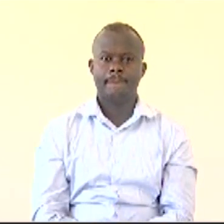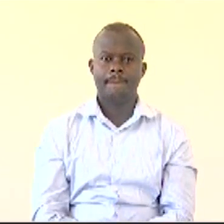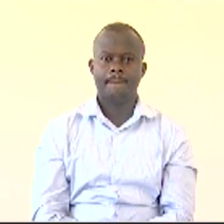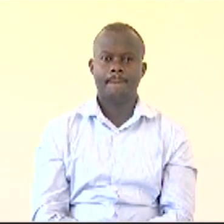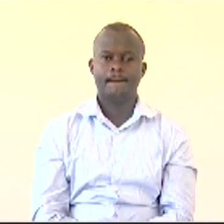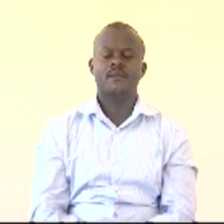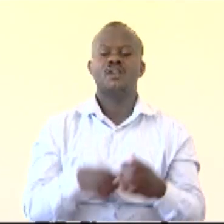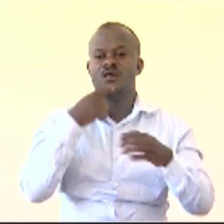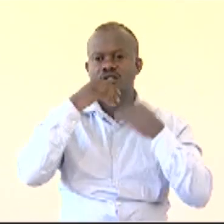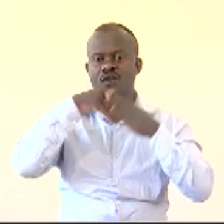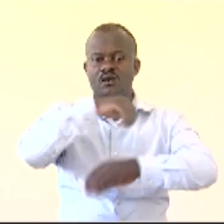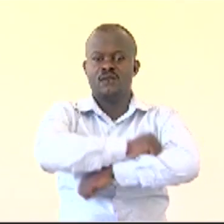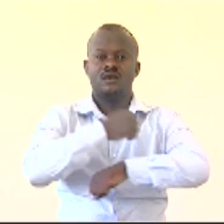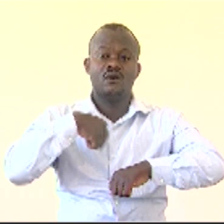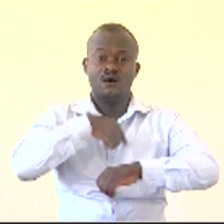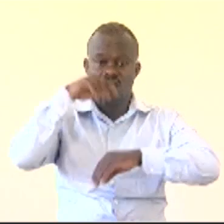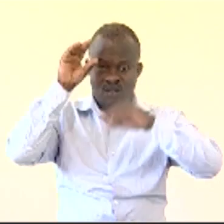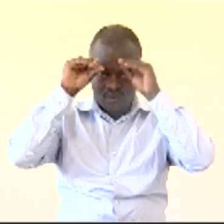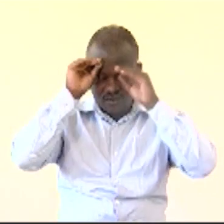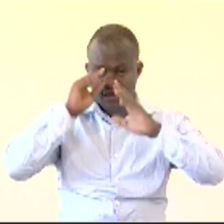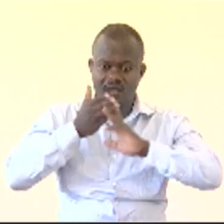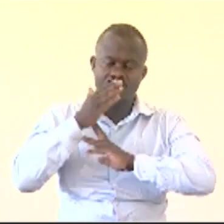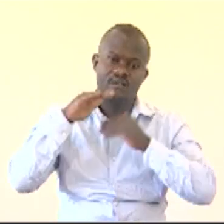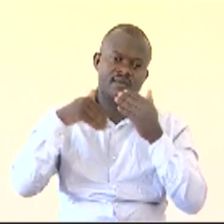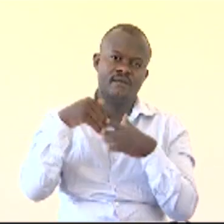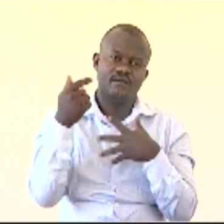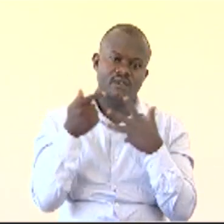So students, we have gone through these